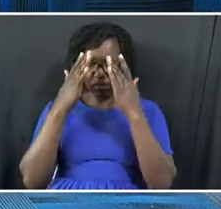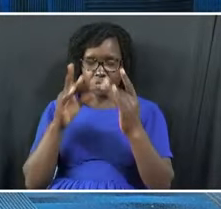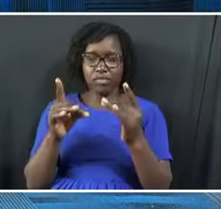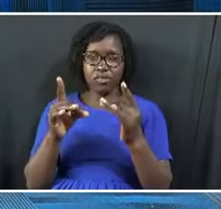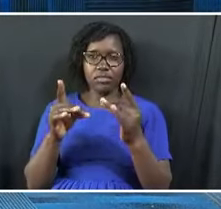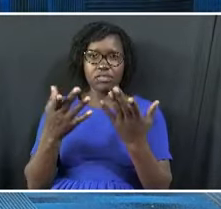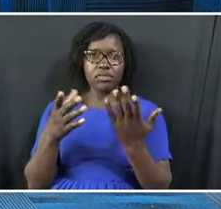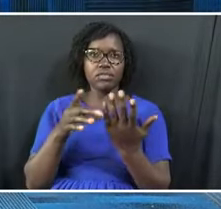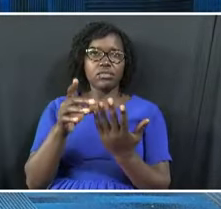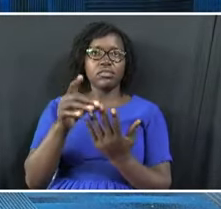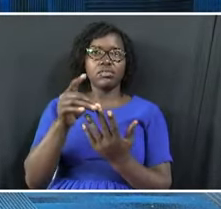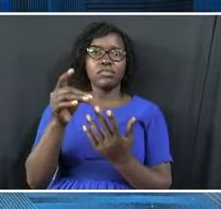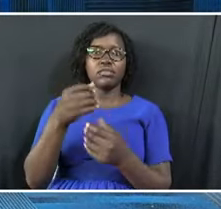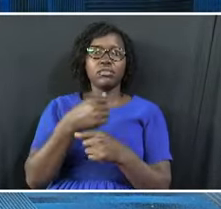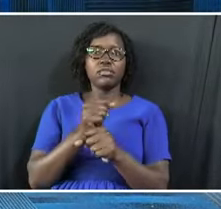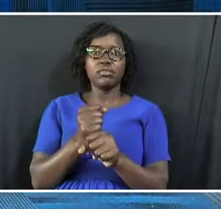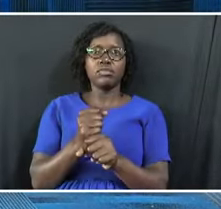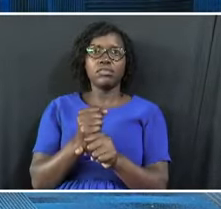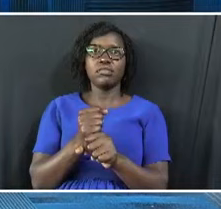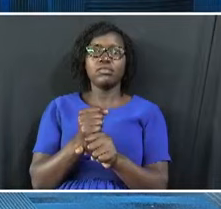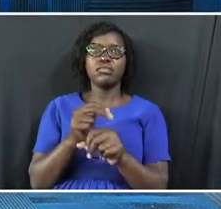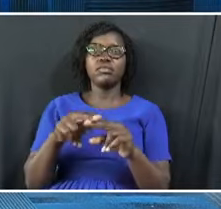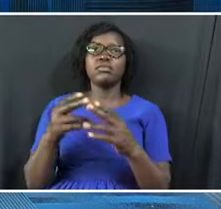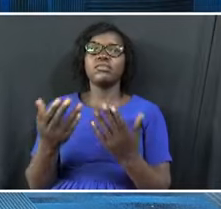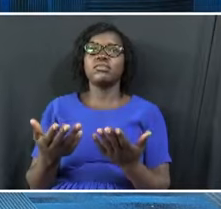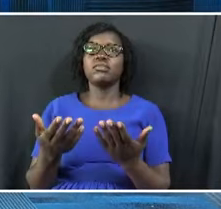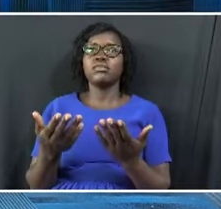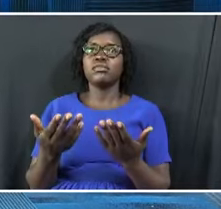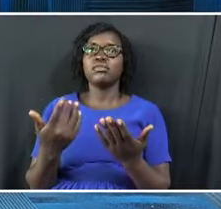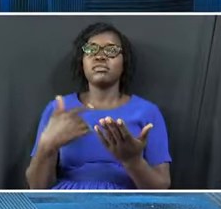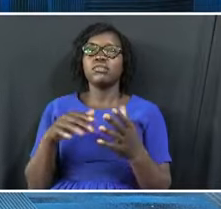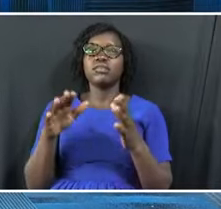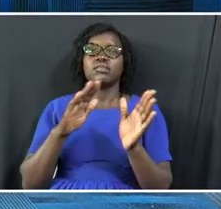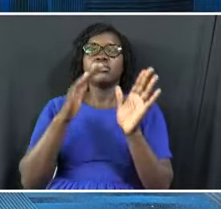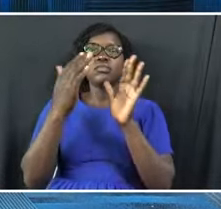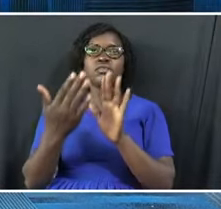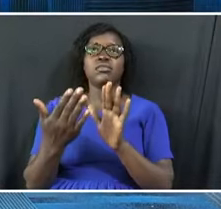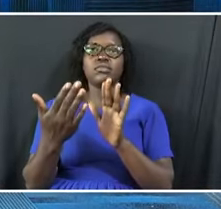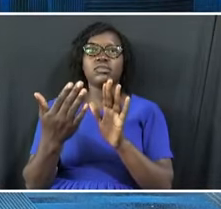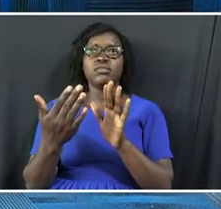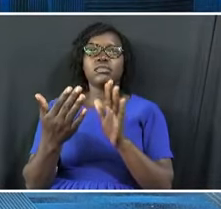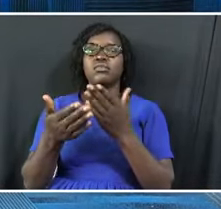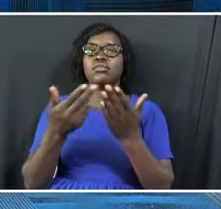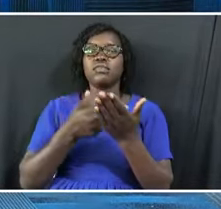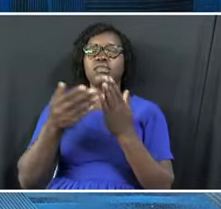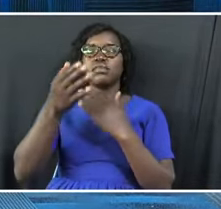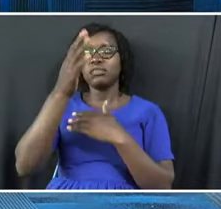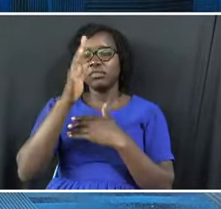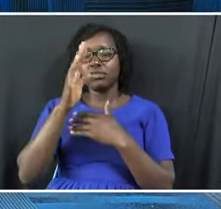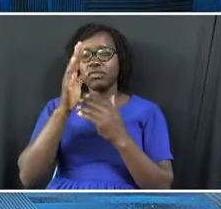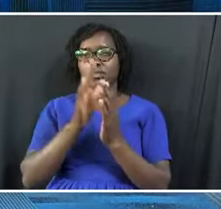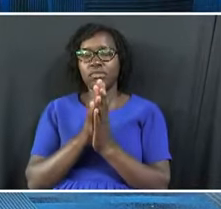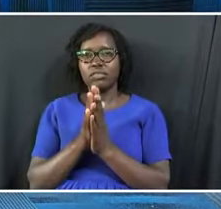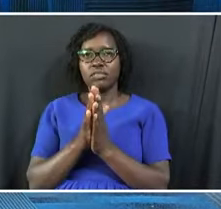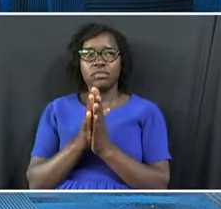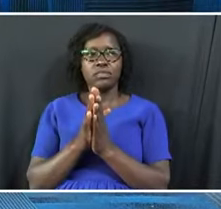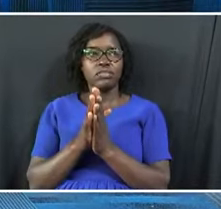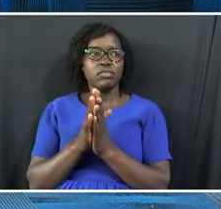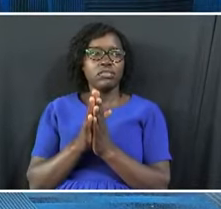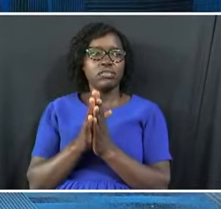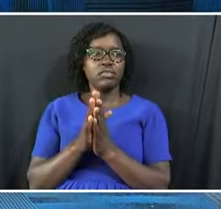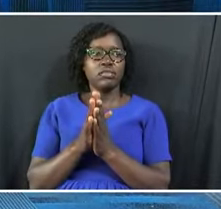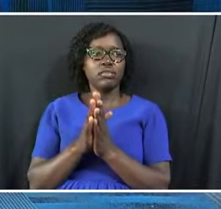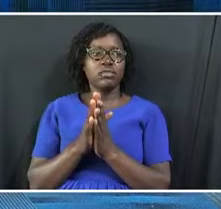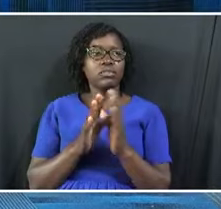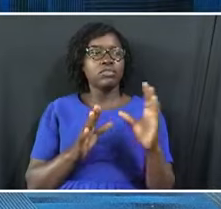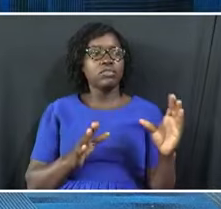by the choices we make on how we approach the whole God. Cain. What some